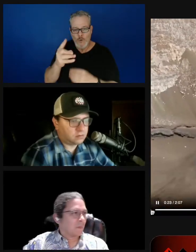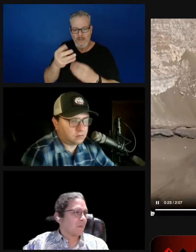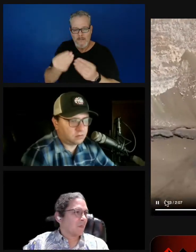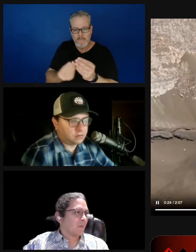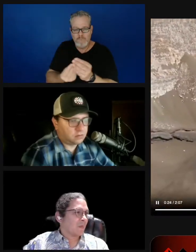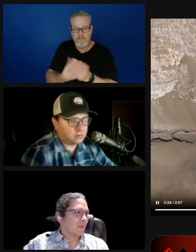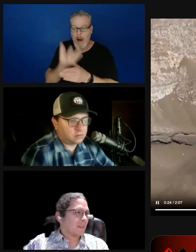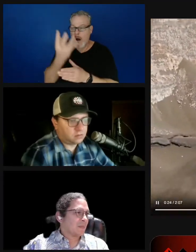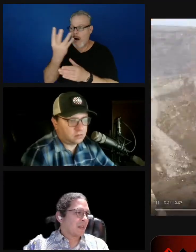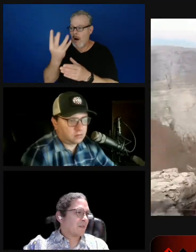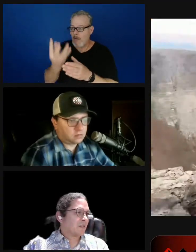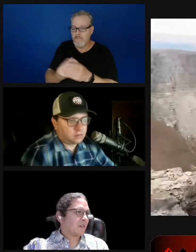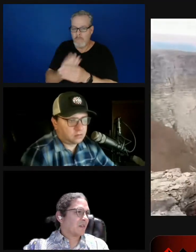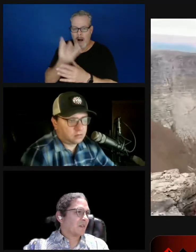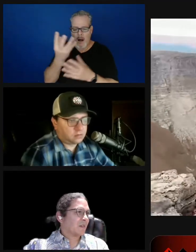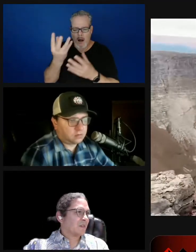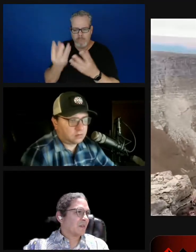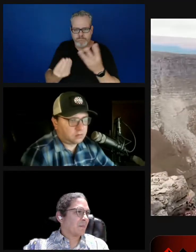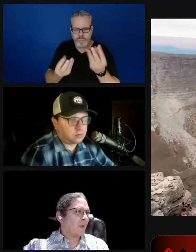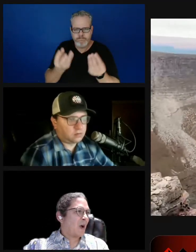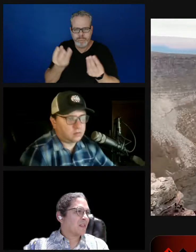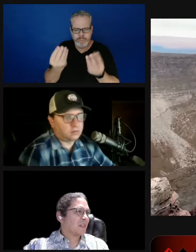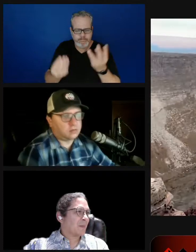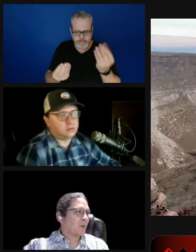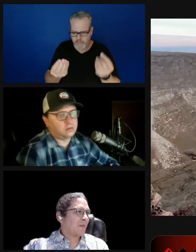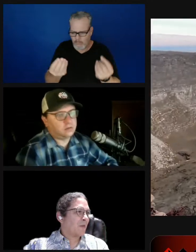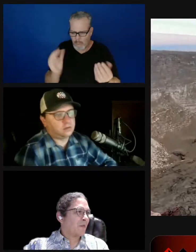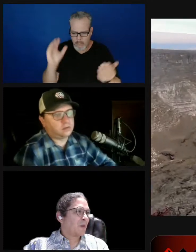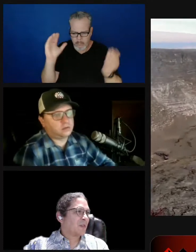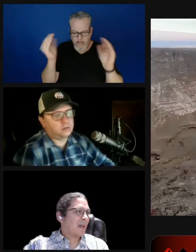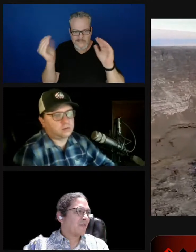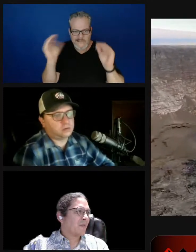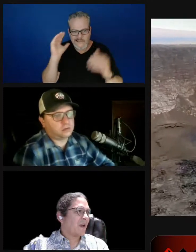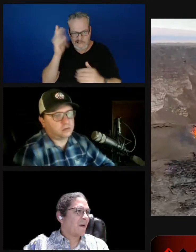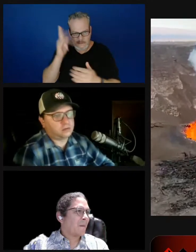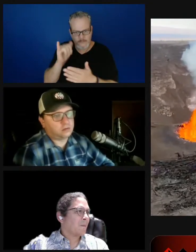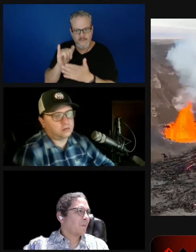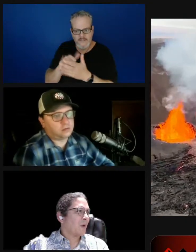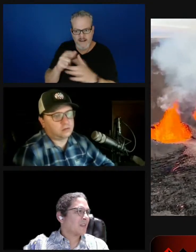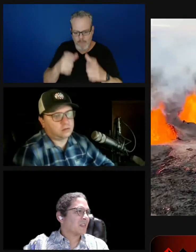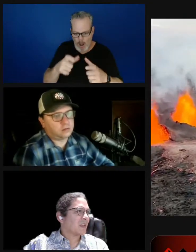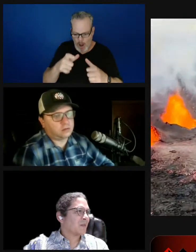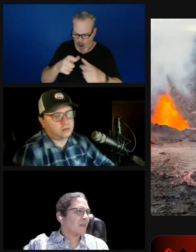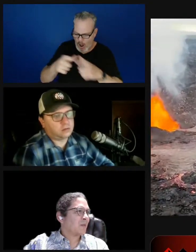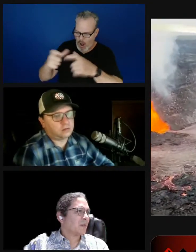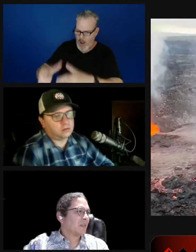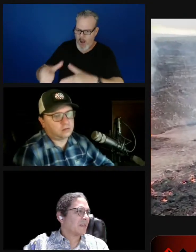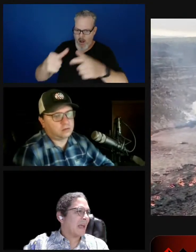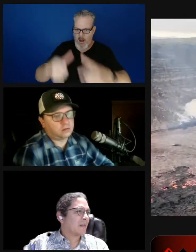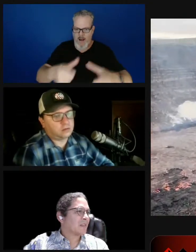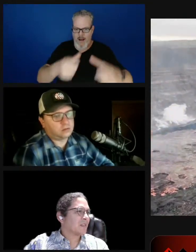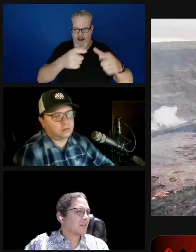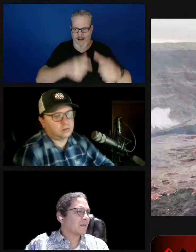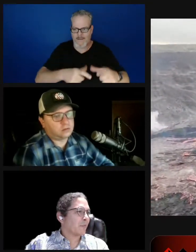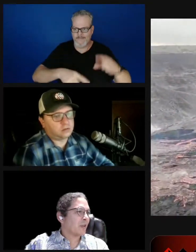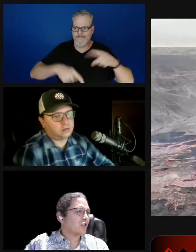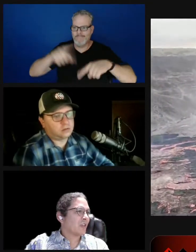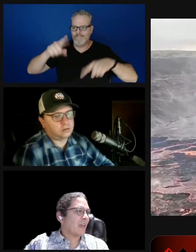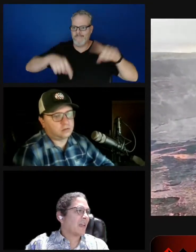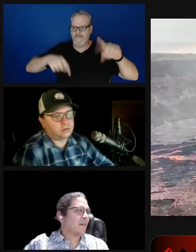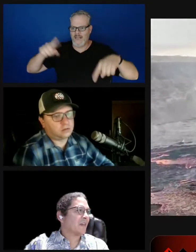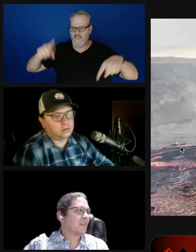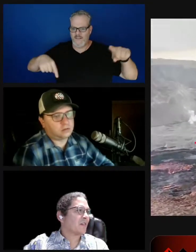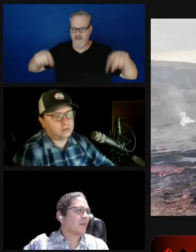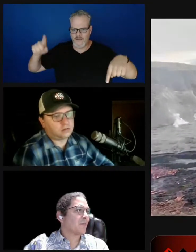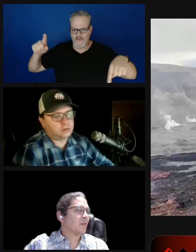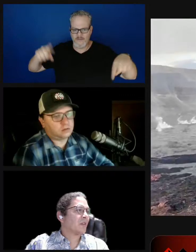And it seems like there's a ponds in this upper level, flows out from there, ponds in this other level, and now it's breaching